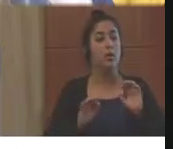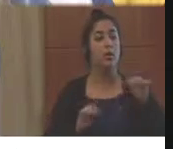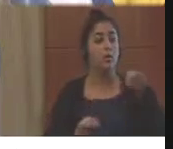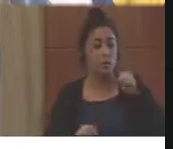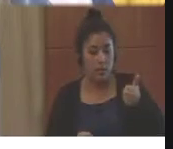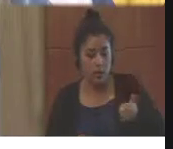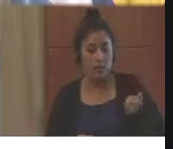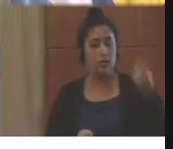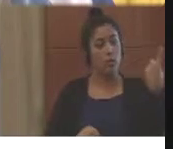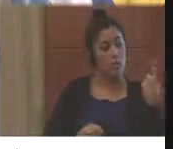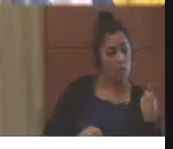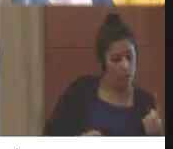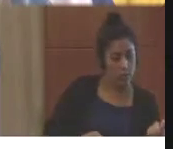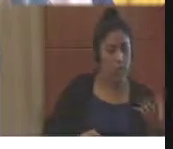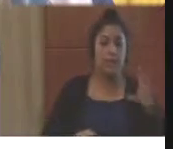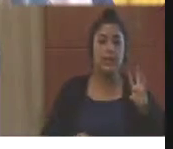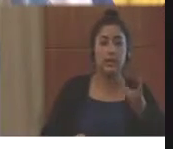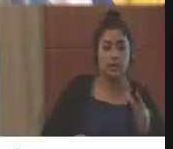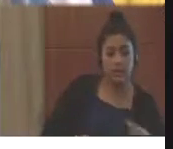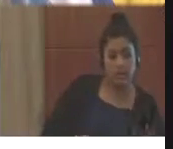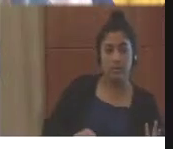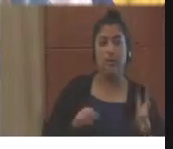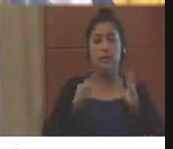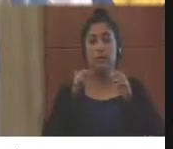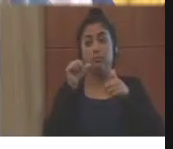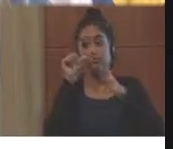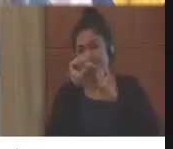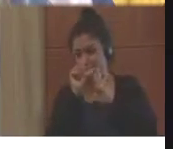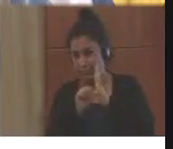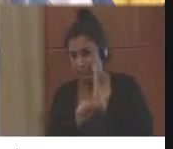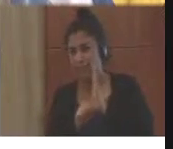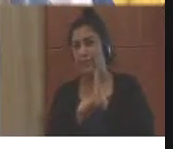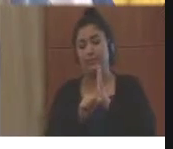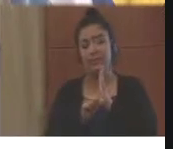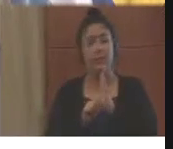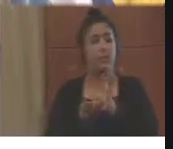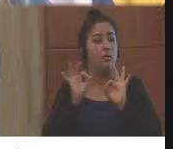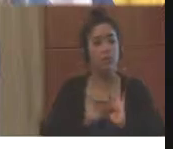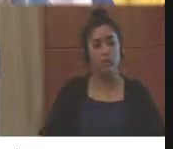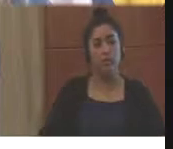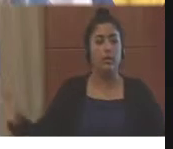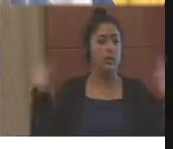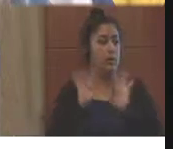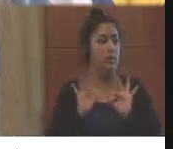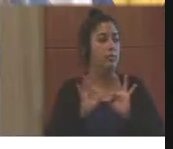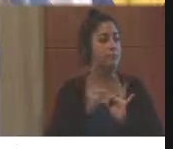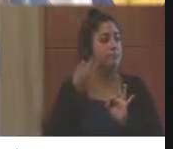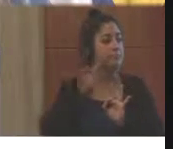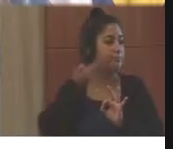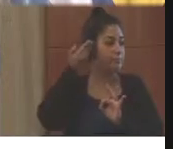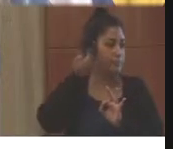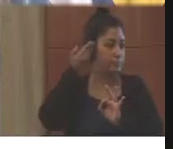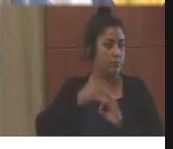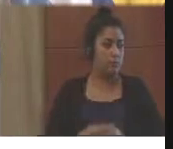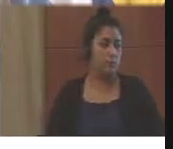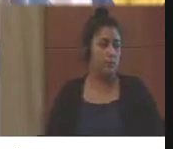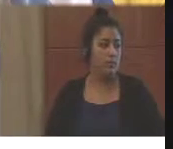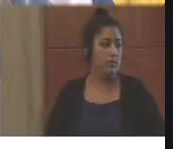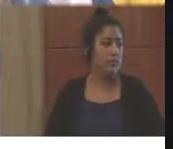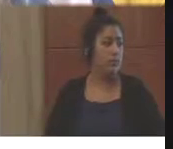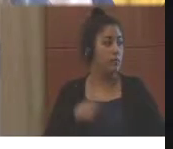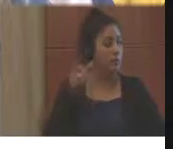16, which emphasize the importance of community participation and citizen engagement in